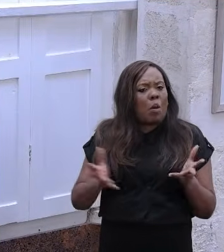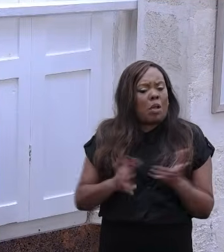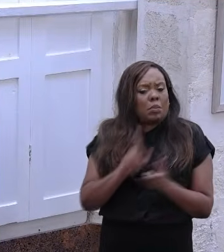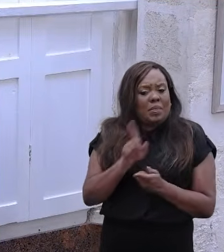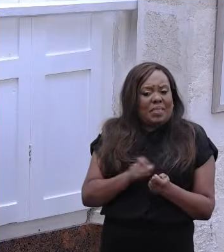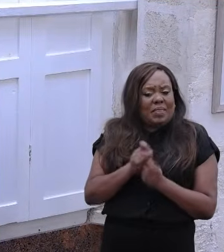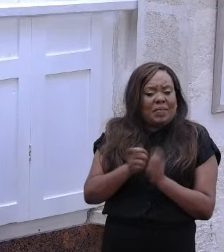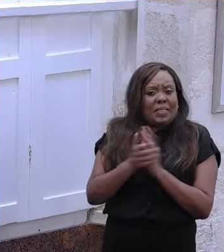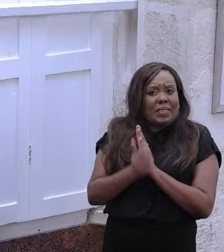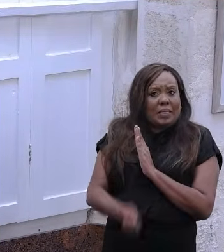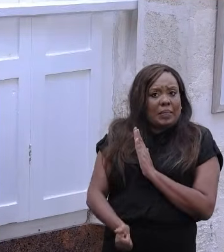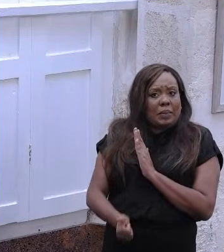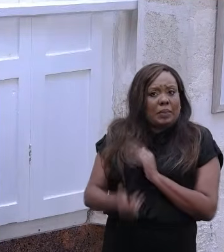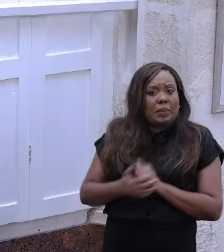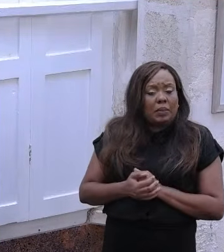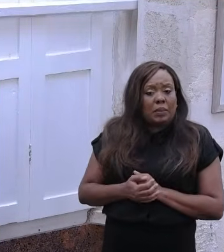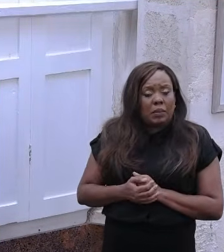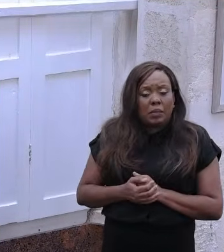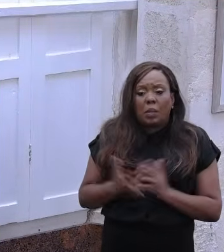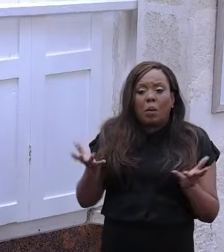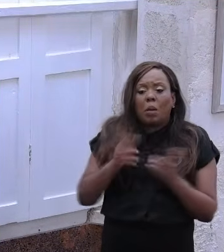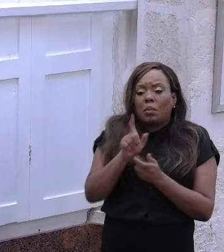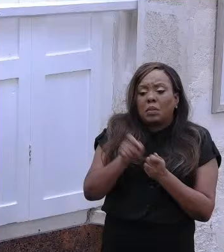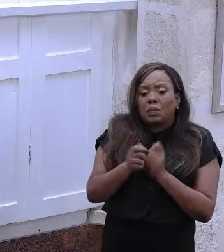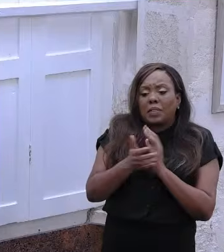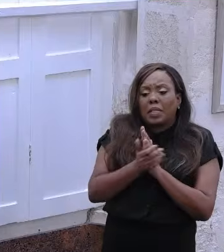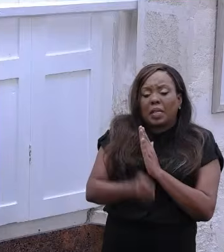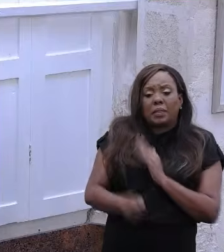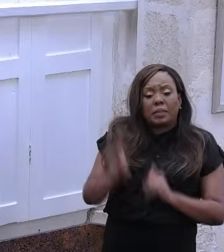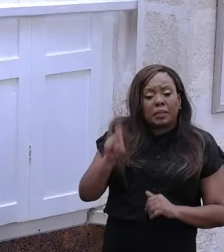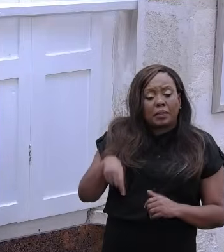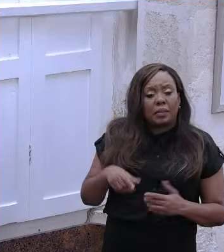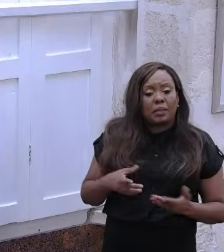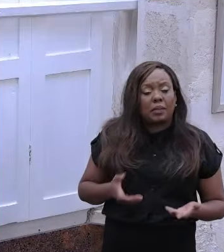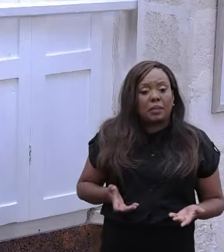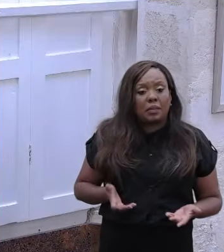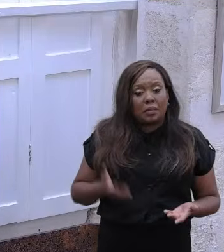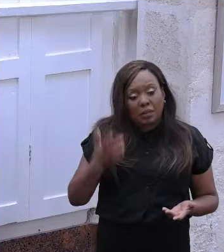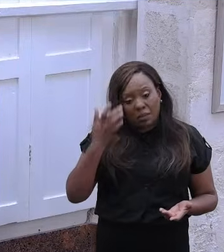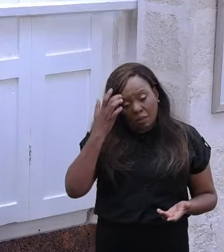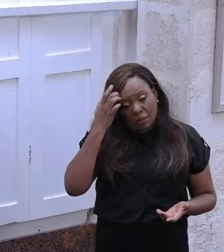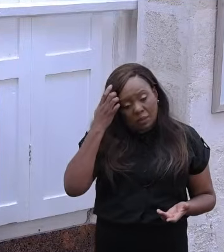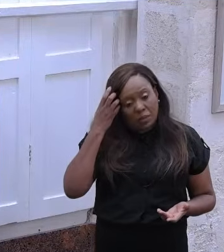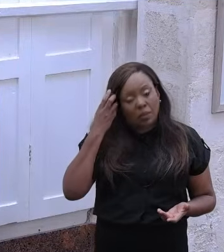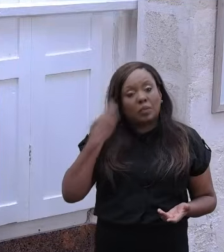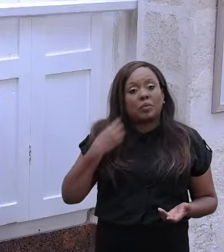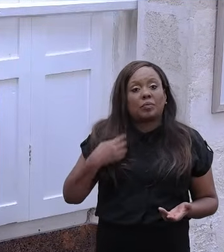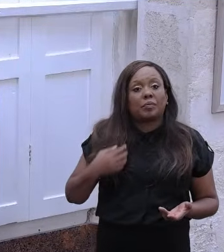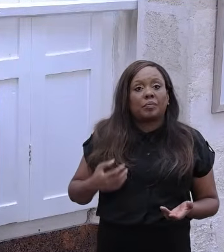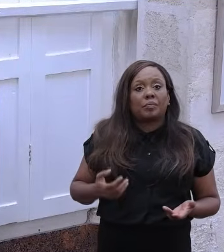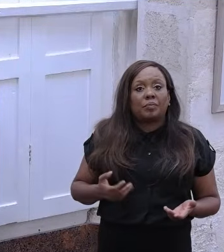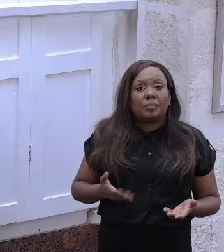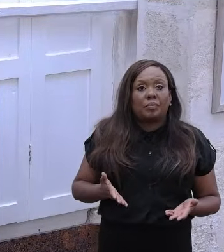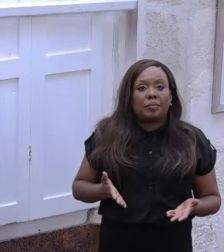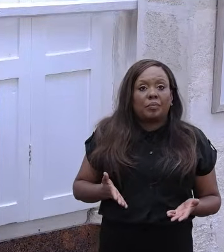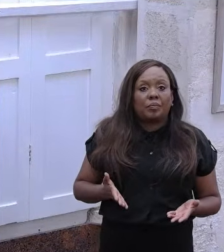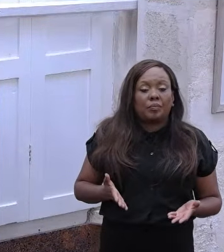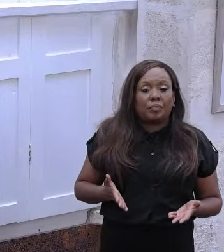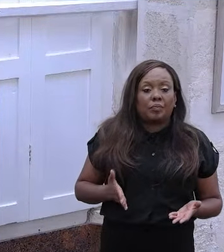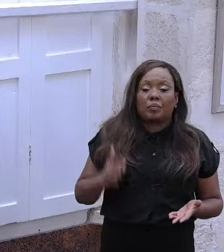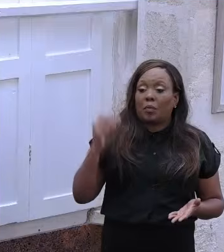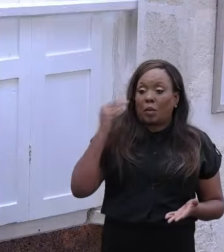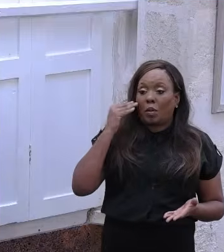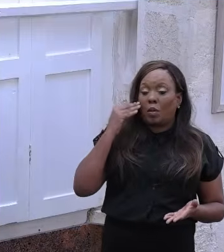and or shortages. We know for sure, well, we know there has been labor imported for